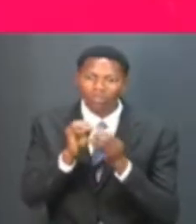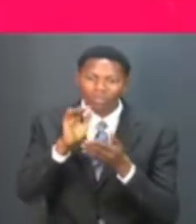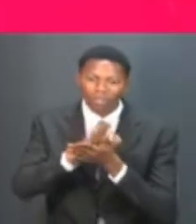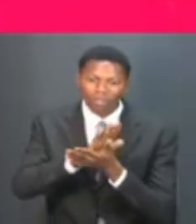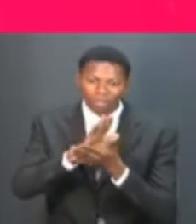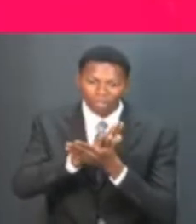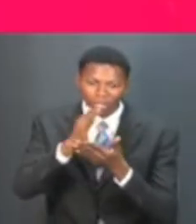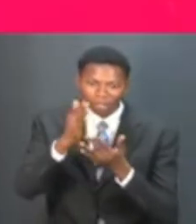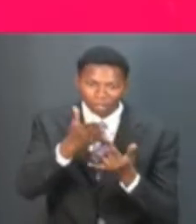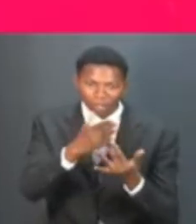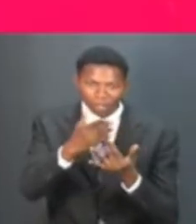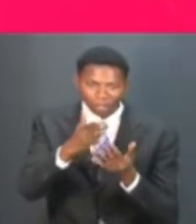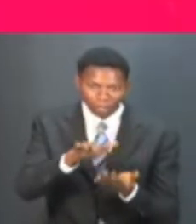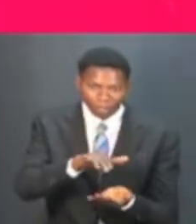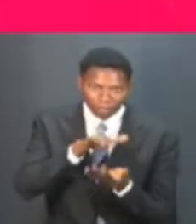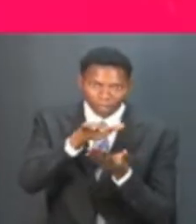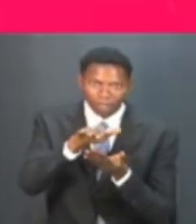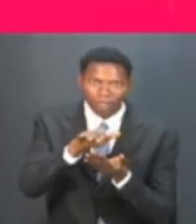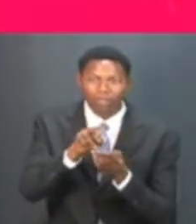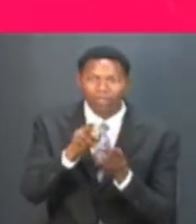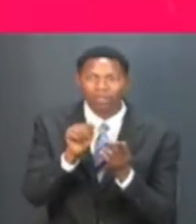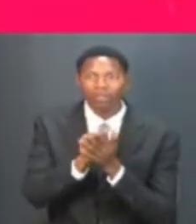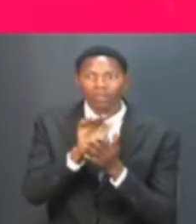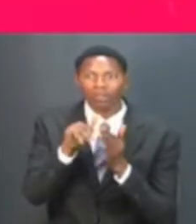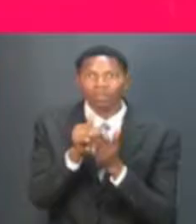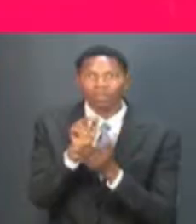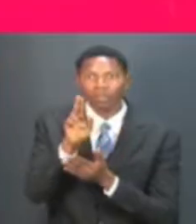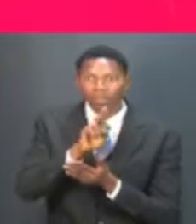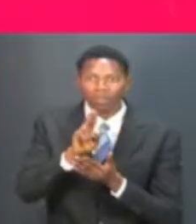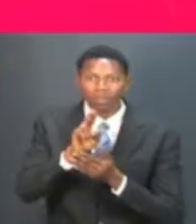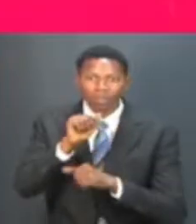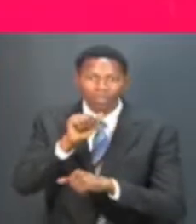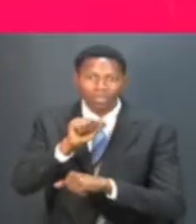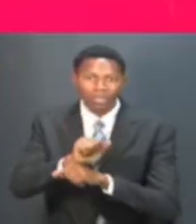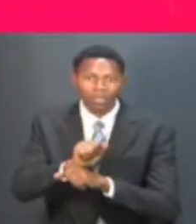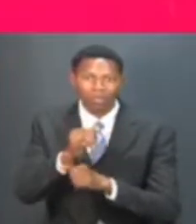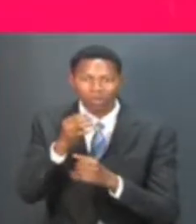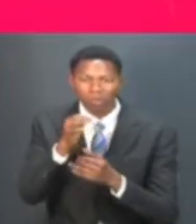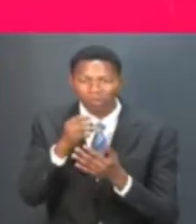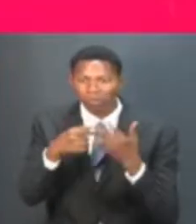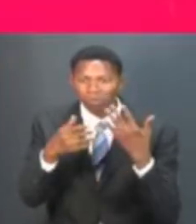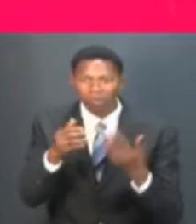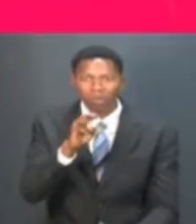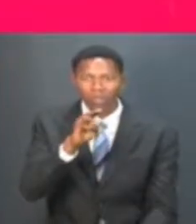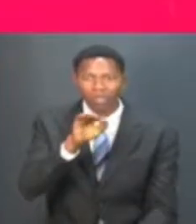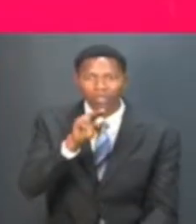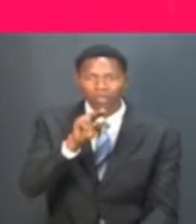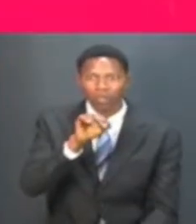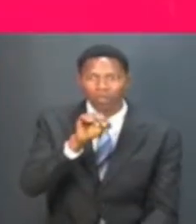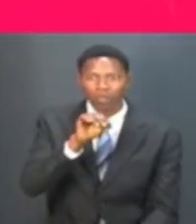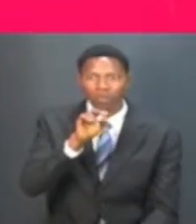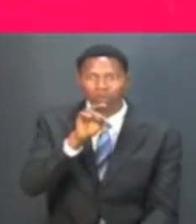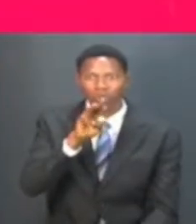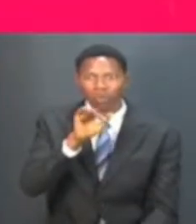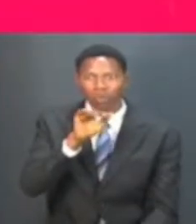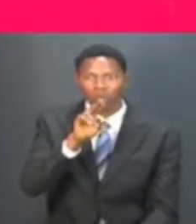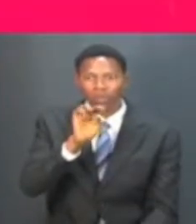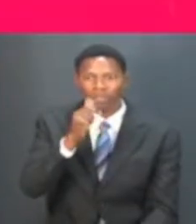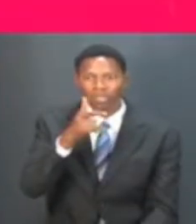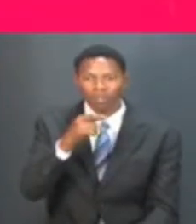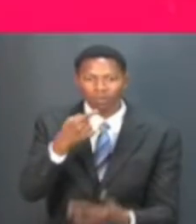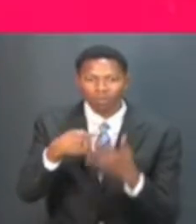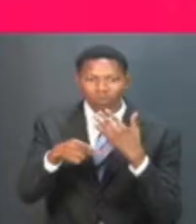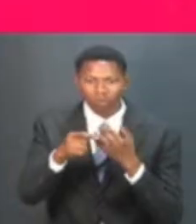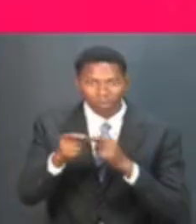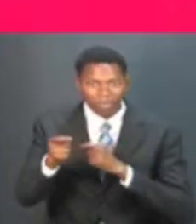you so that we all use the work of the winnowing committee to facilitate the